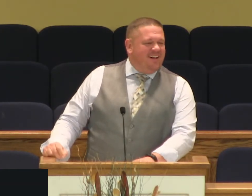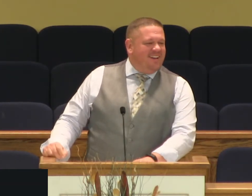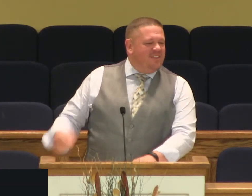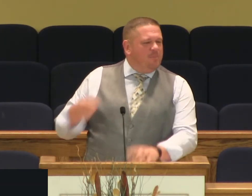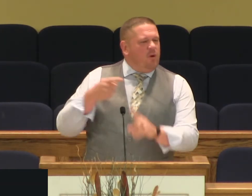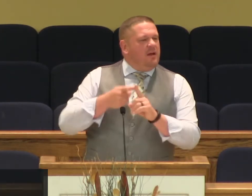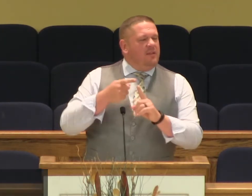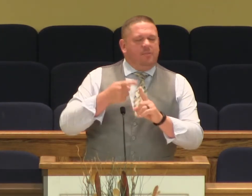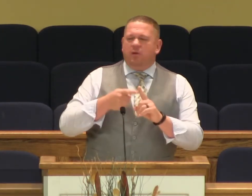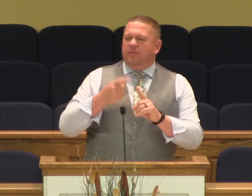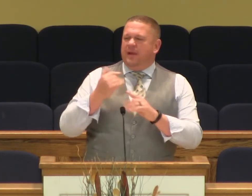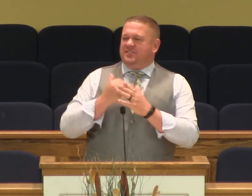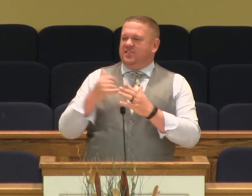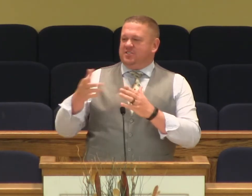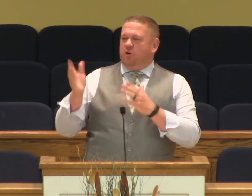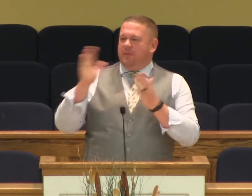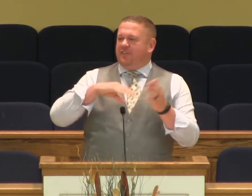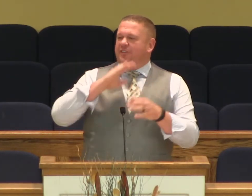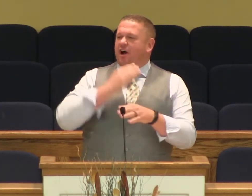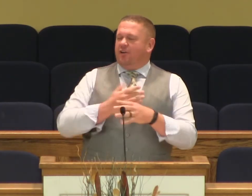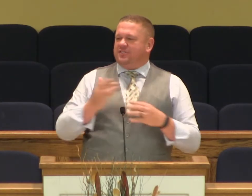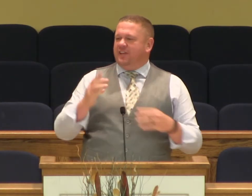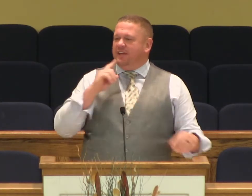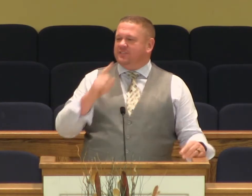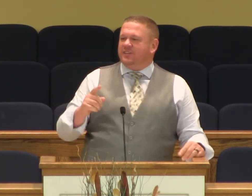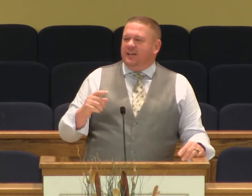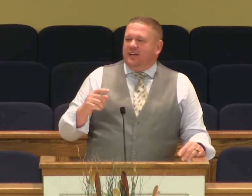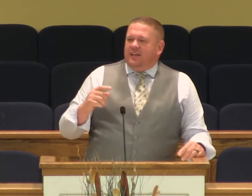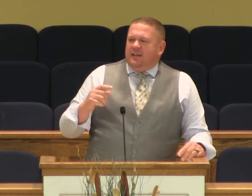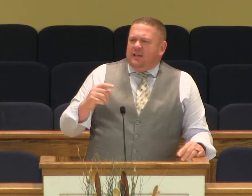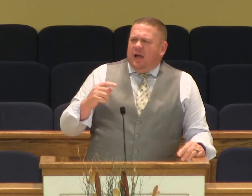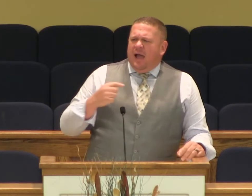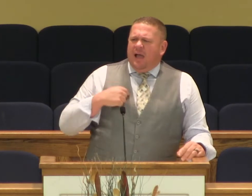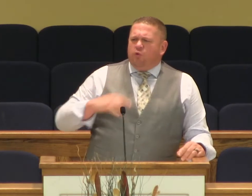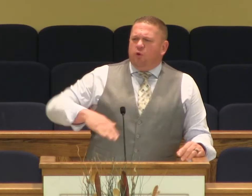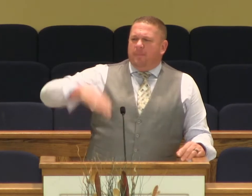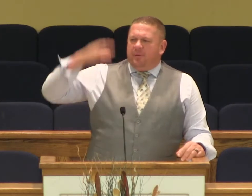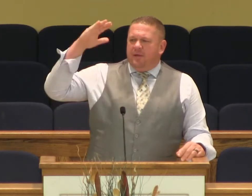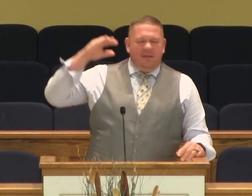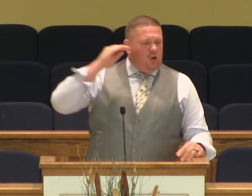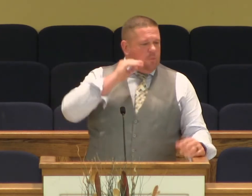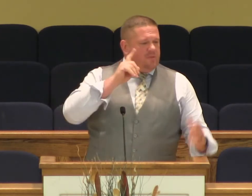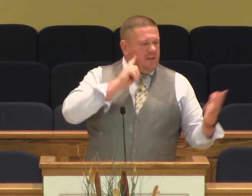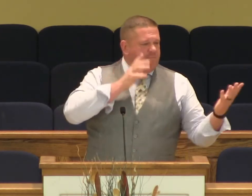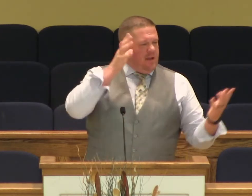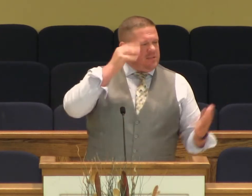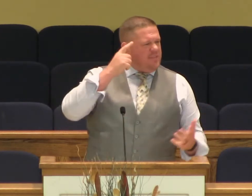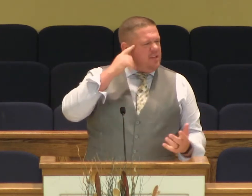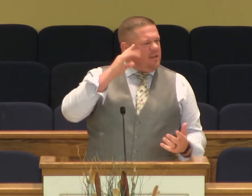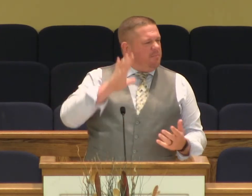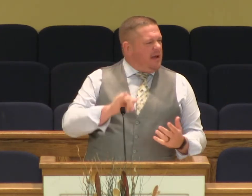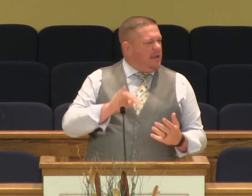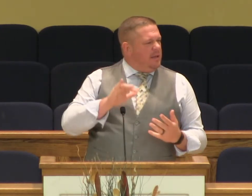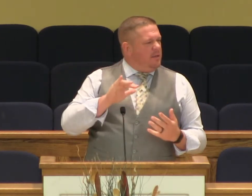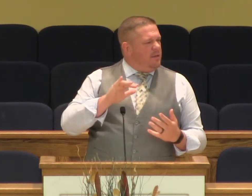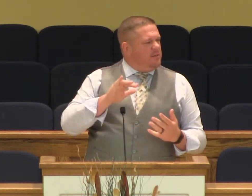But the point of the message, this going back to the daughters thing, is I grew up in a home with deaf parents, and I